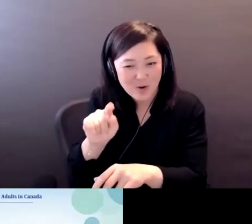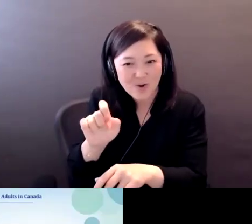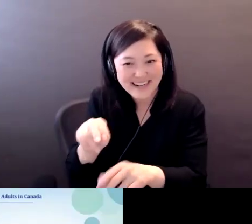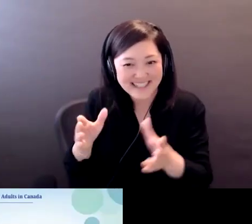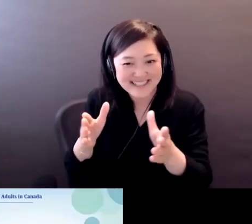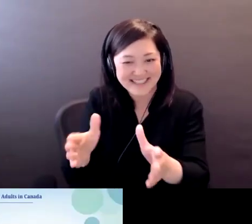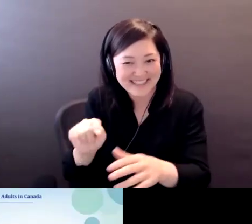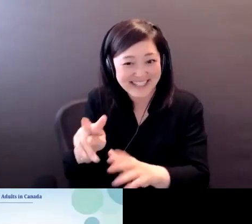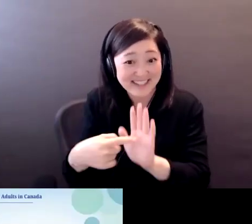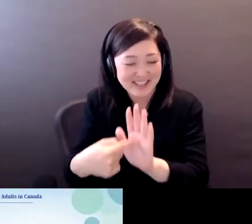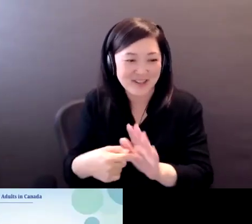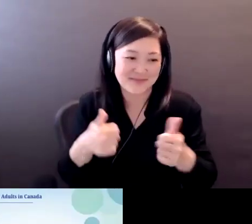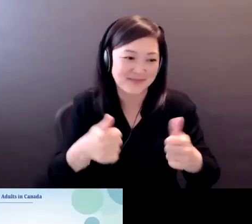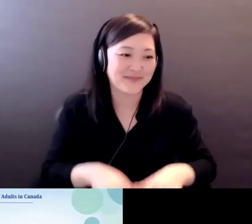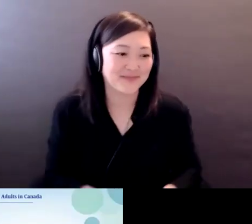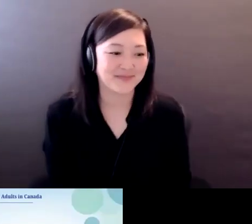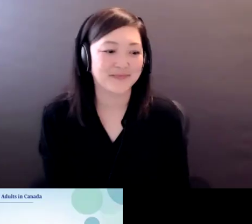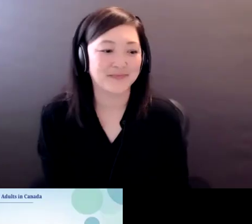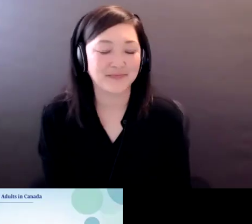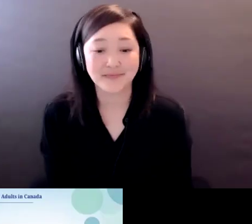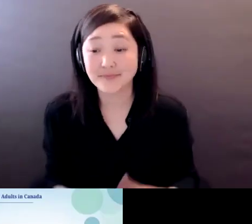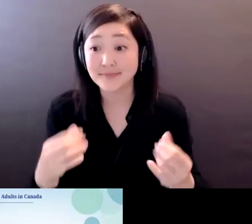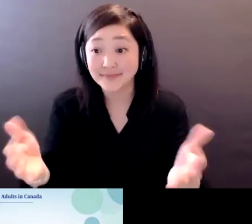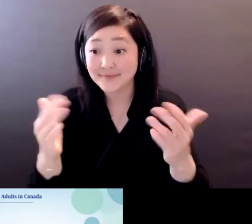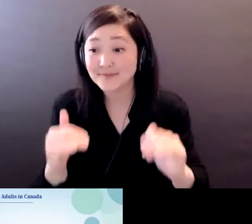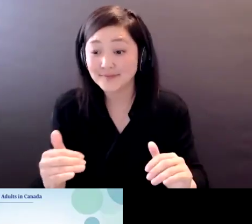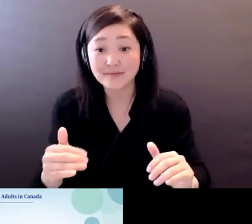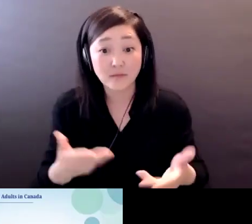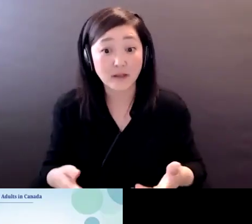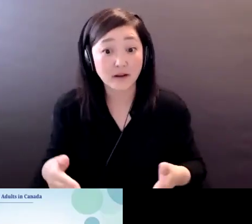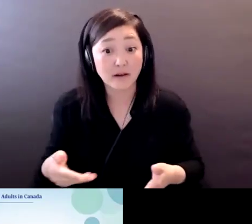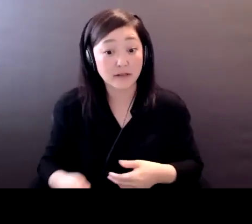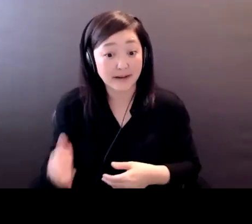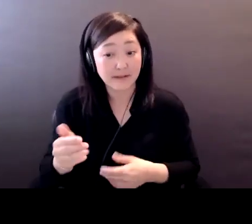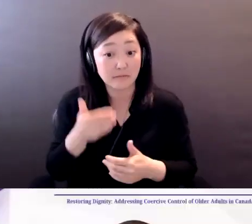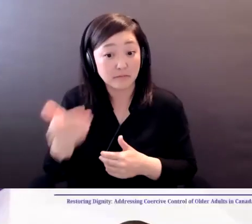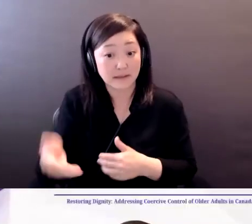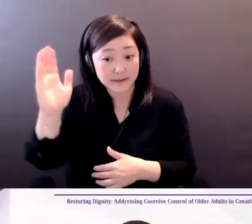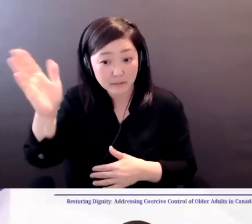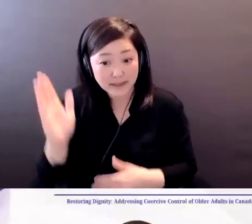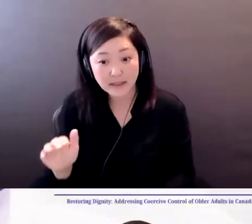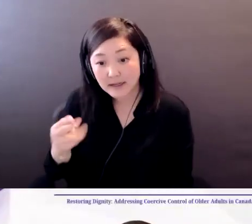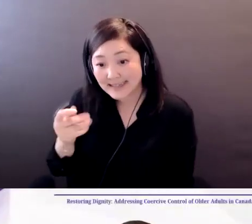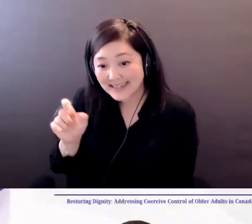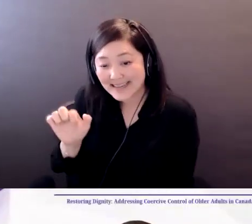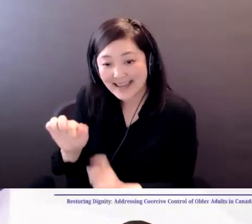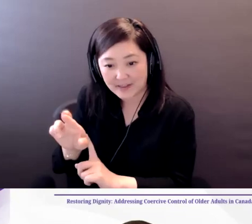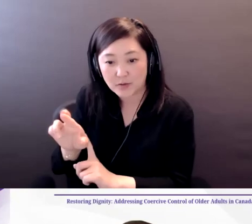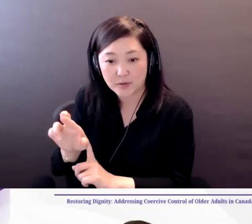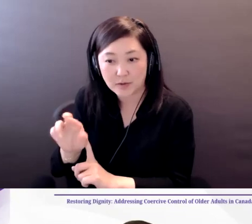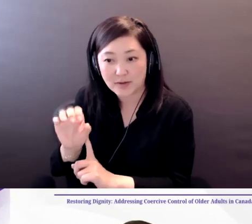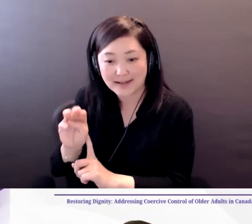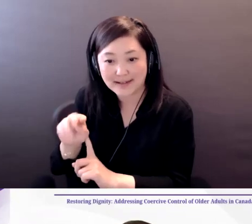On this note, I think we're going to invite our next speaker, Heather Campbell-Pope, who will take over from